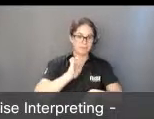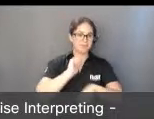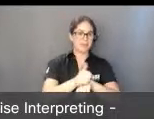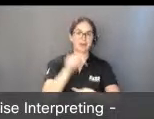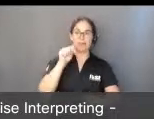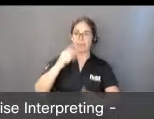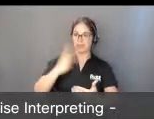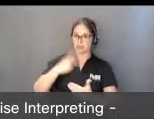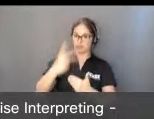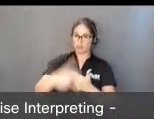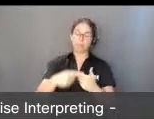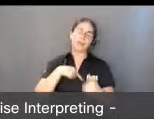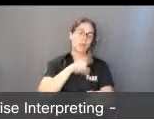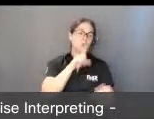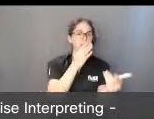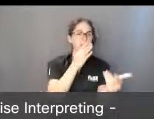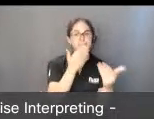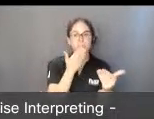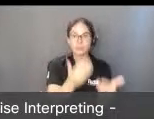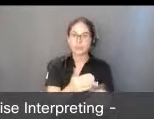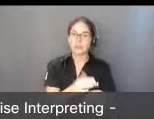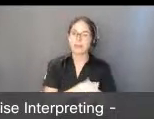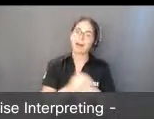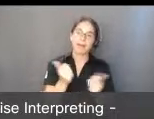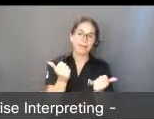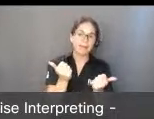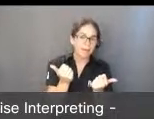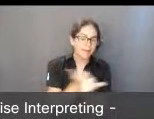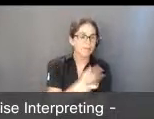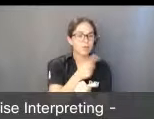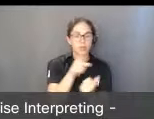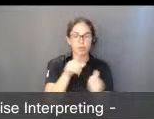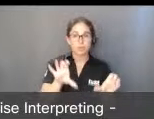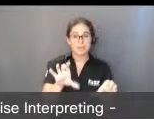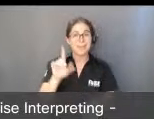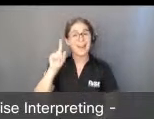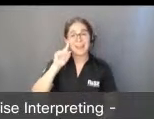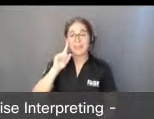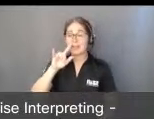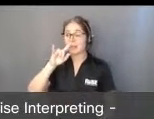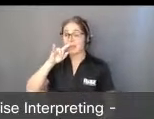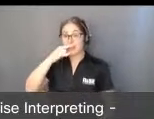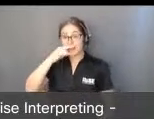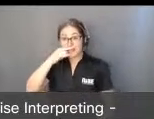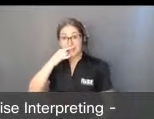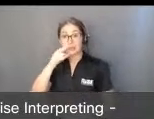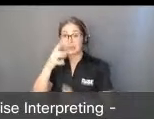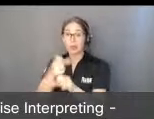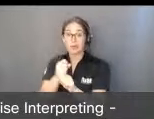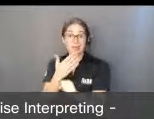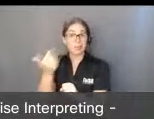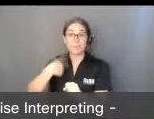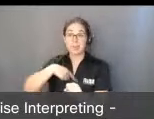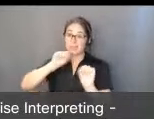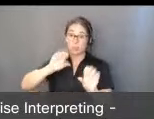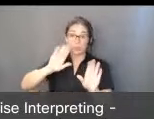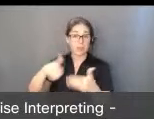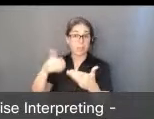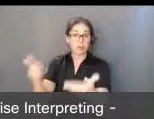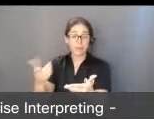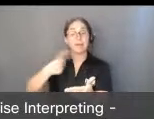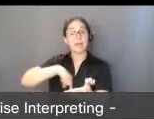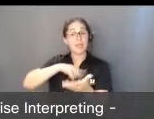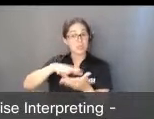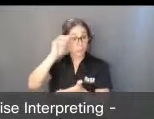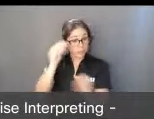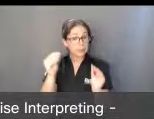I just appreciate all that we've done. And I think our kids are getting the best that we possibly can give them at this time. And as we learn more,